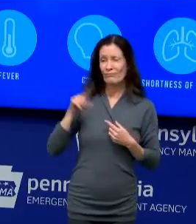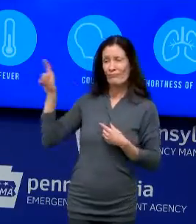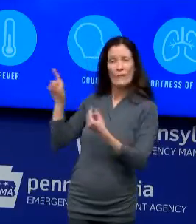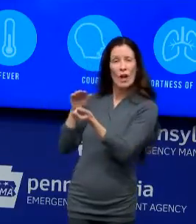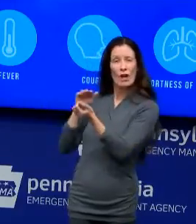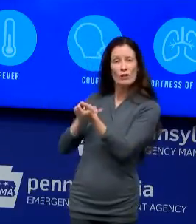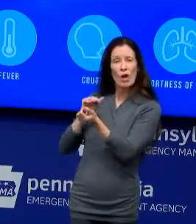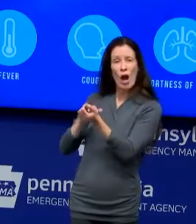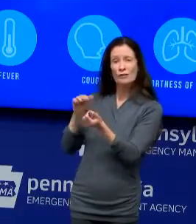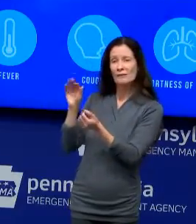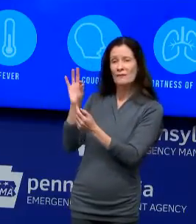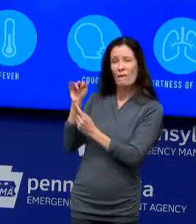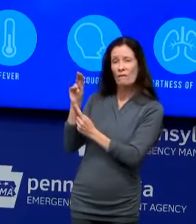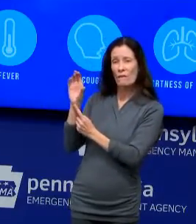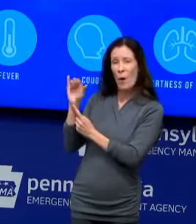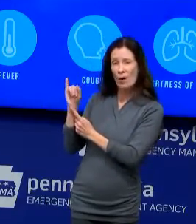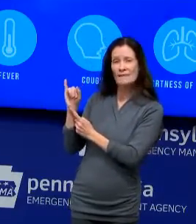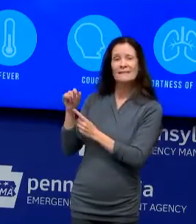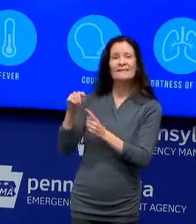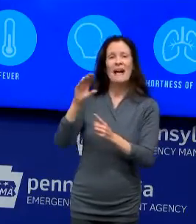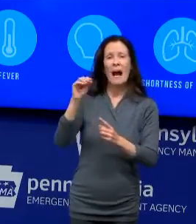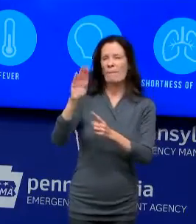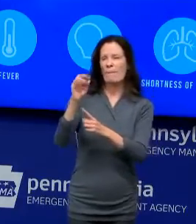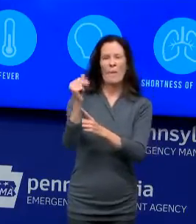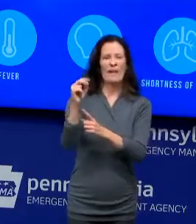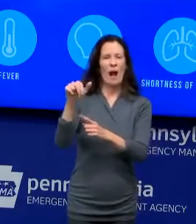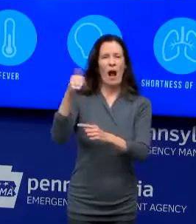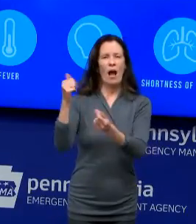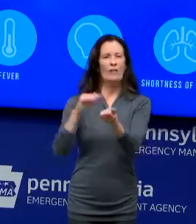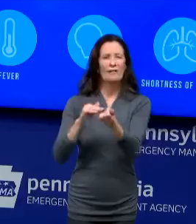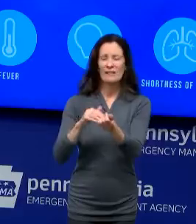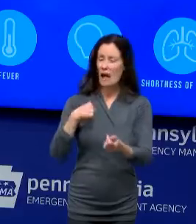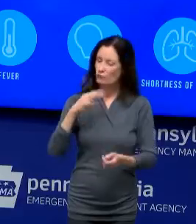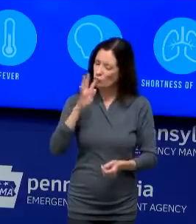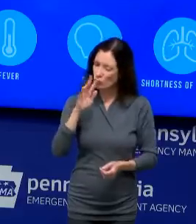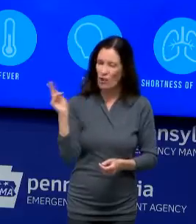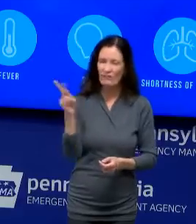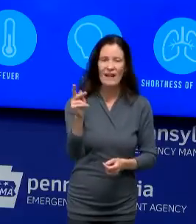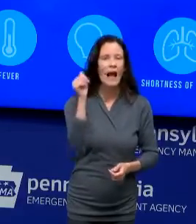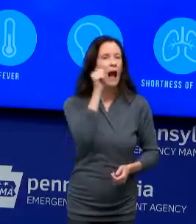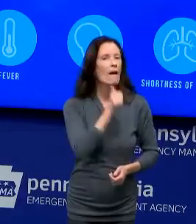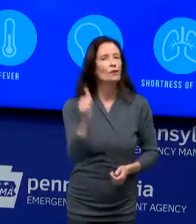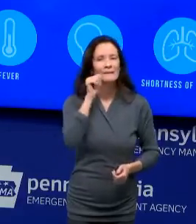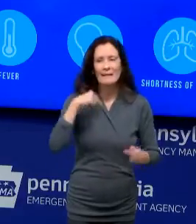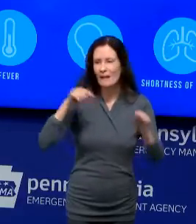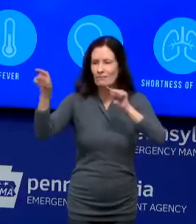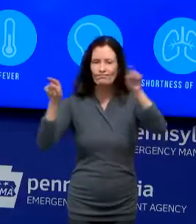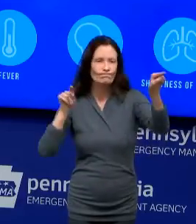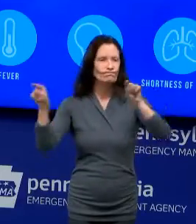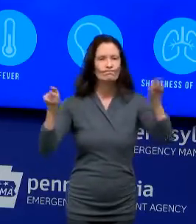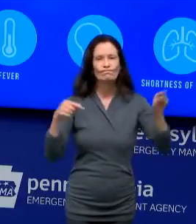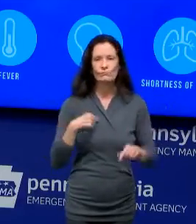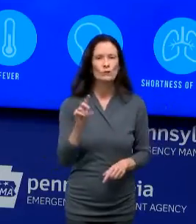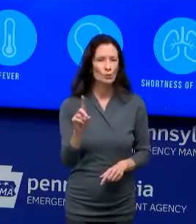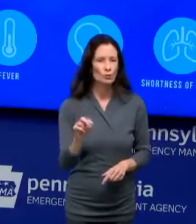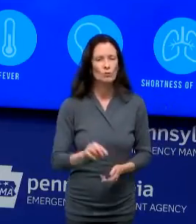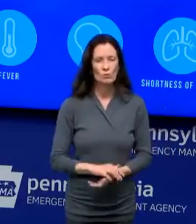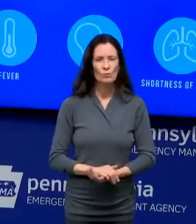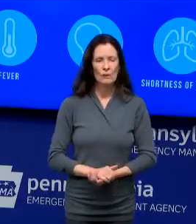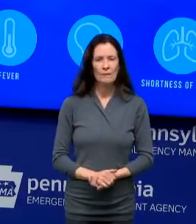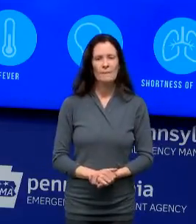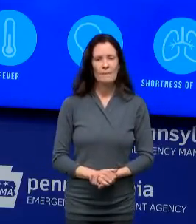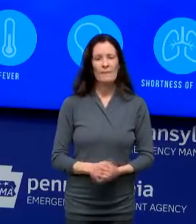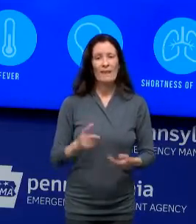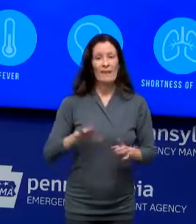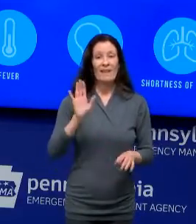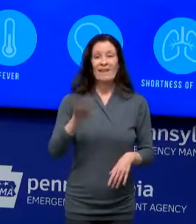job. Now, remember that our reporting time is 12 midnight, and so depending upon when Johns Hopkins collects its data,